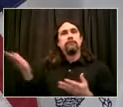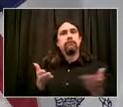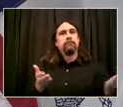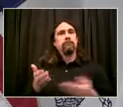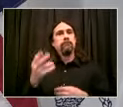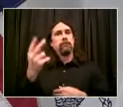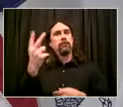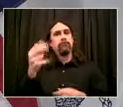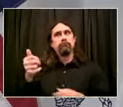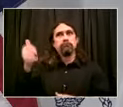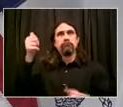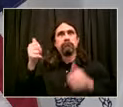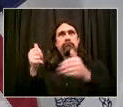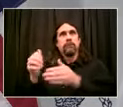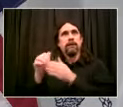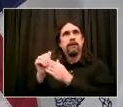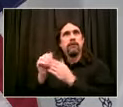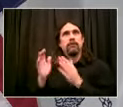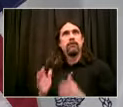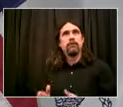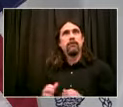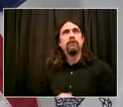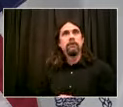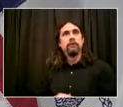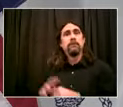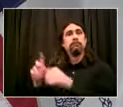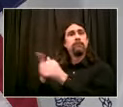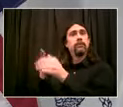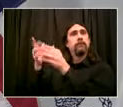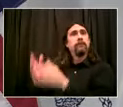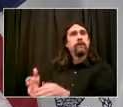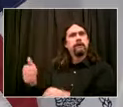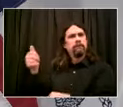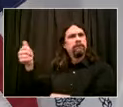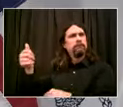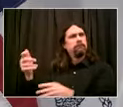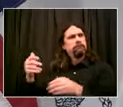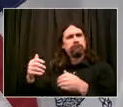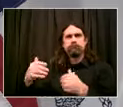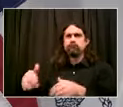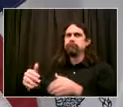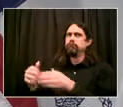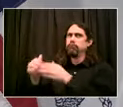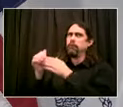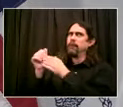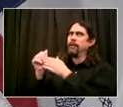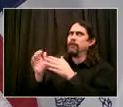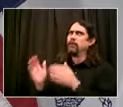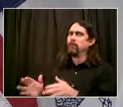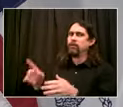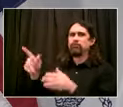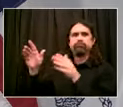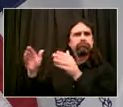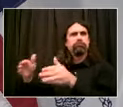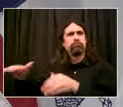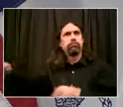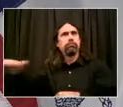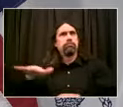leader who's doing so much for us, not just in Queens, but in Washington, and who I turn to often with great